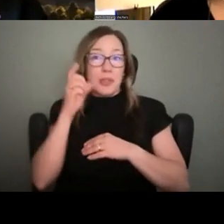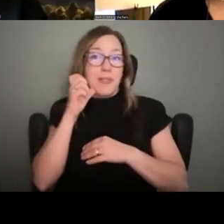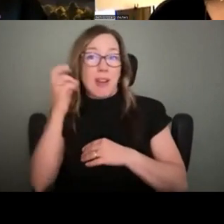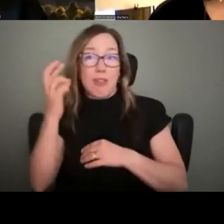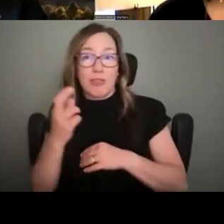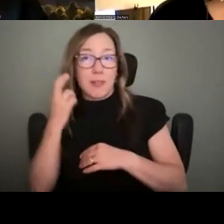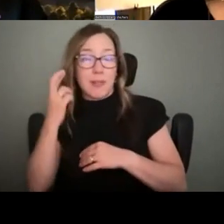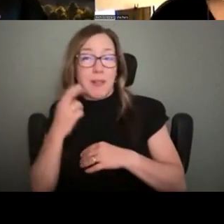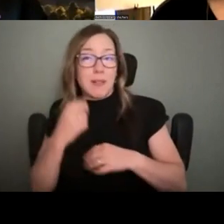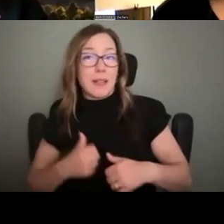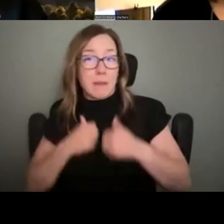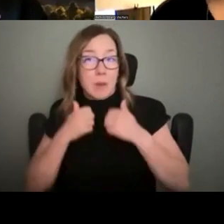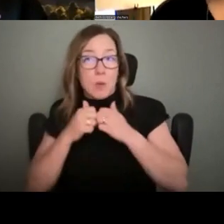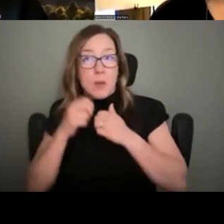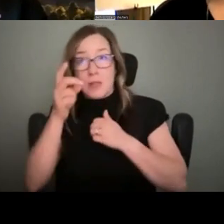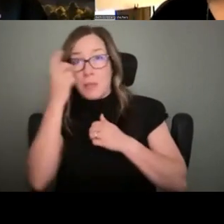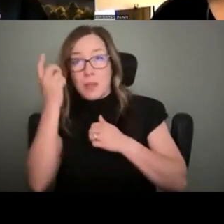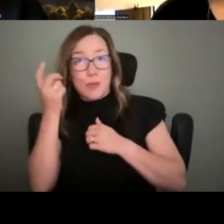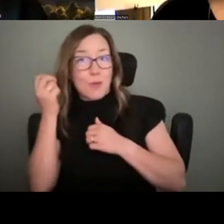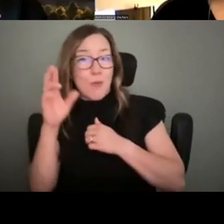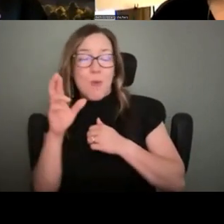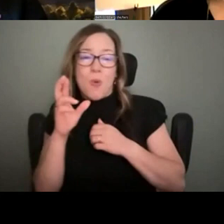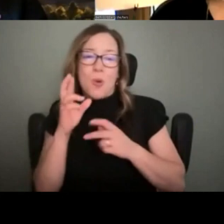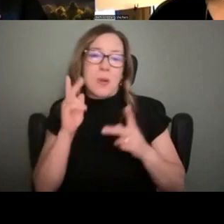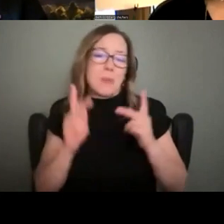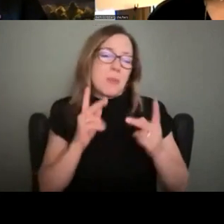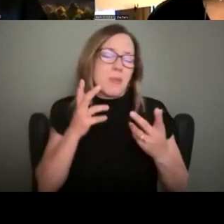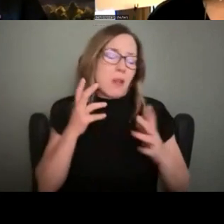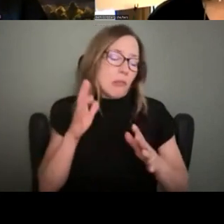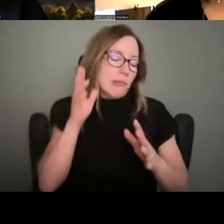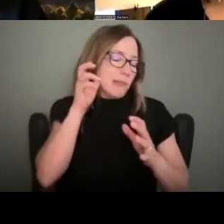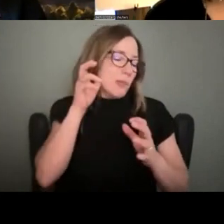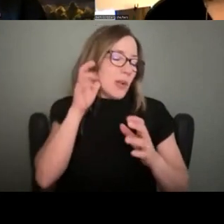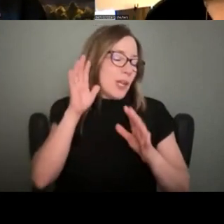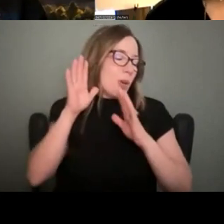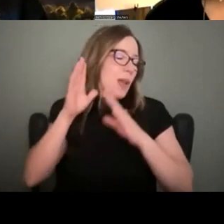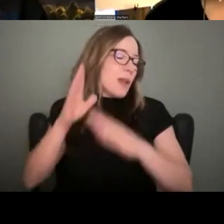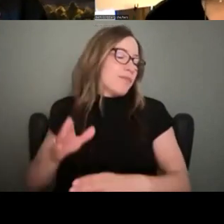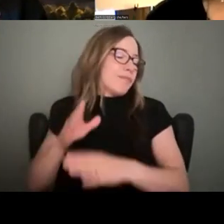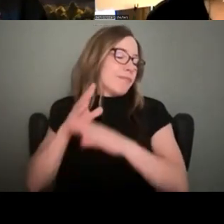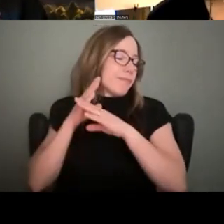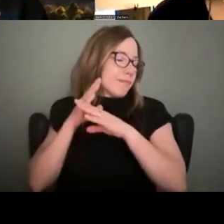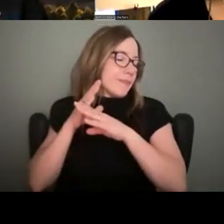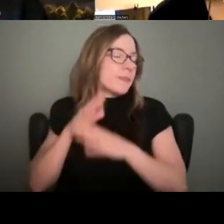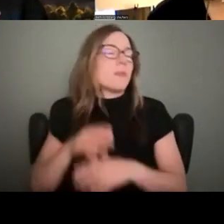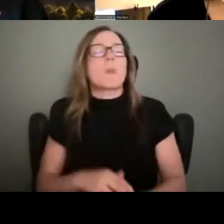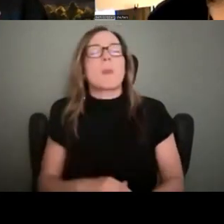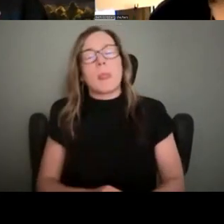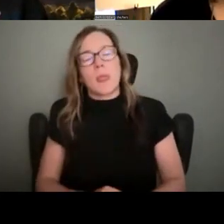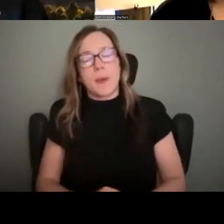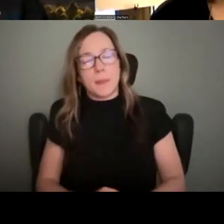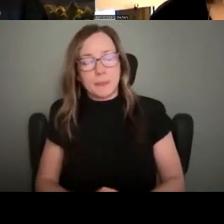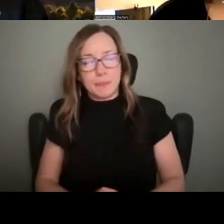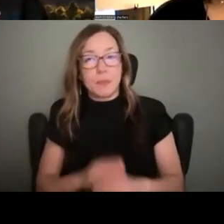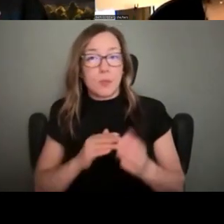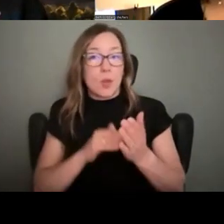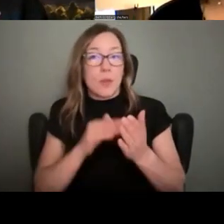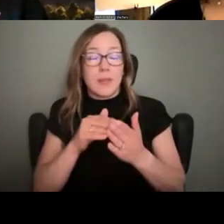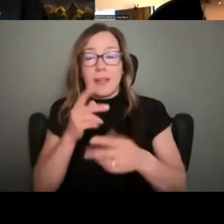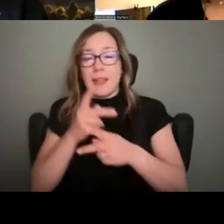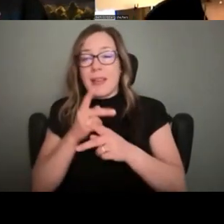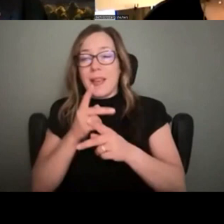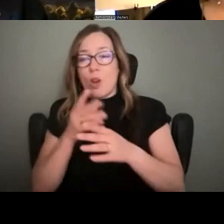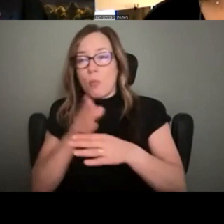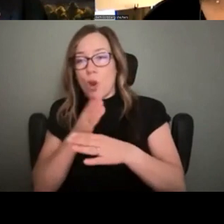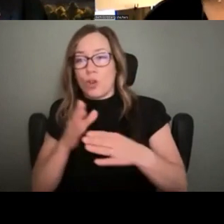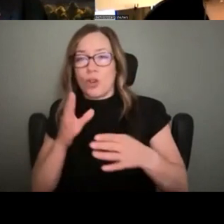living with dementia, or people just may not want to hear about it. And so oftentimes a care partner, a family or